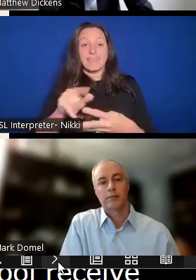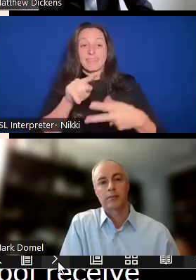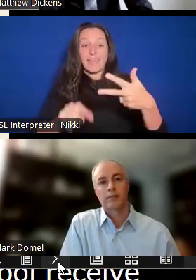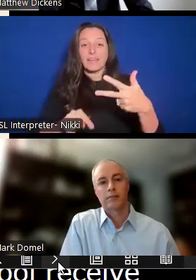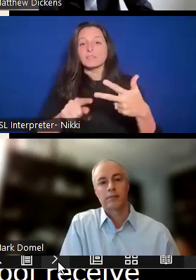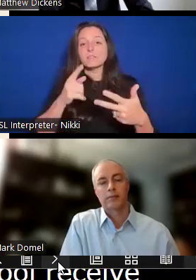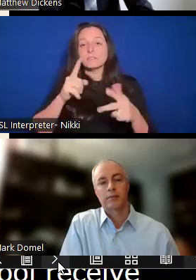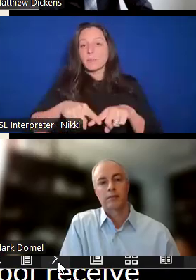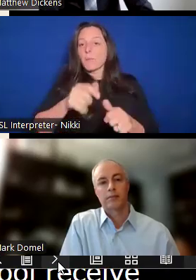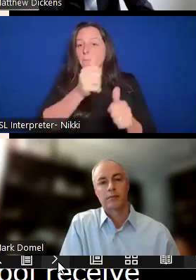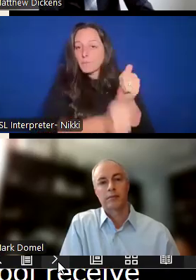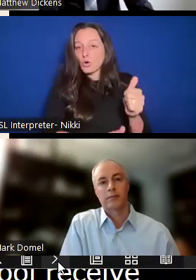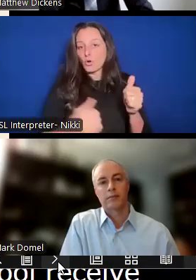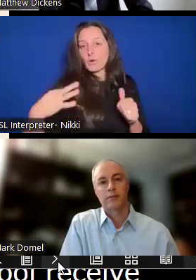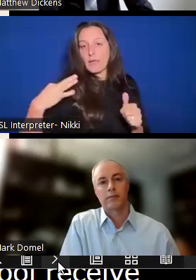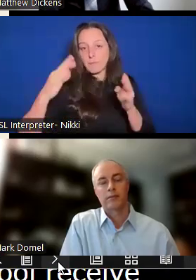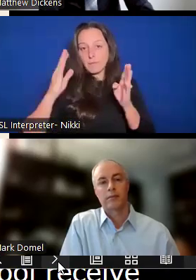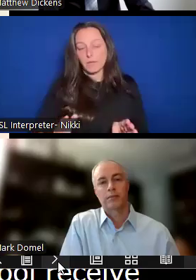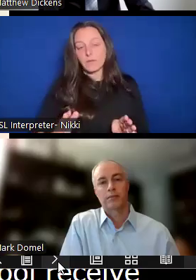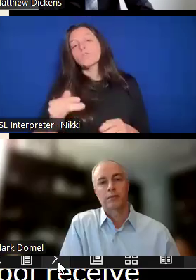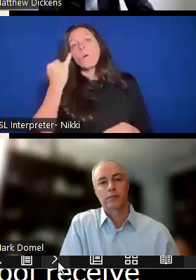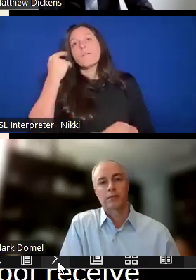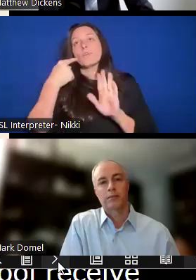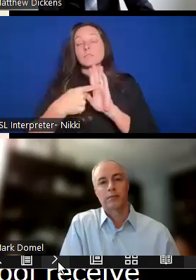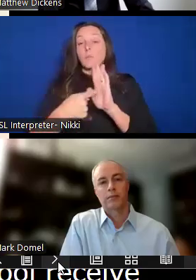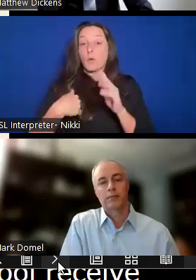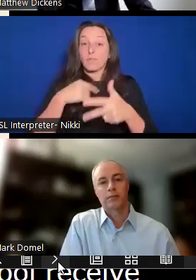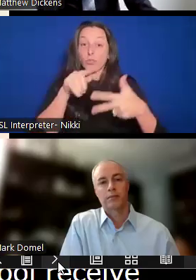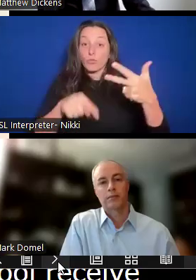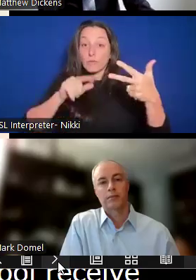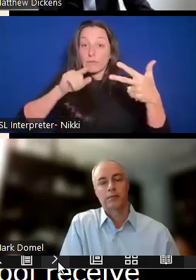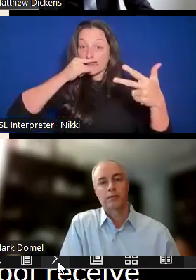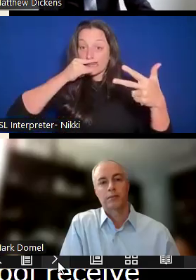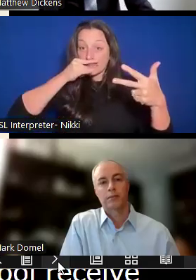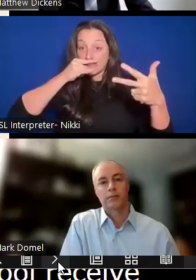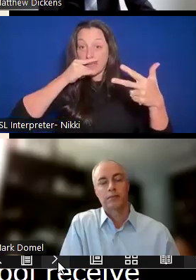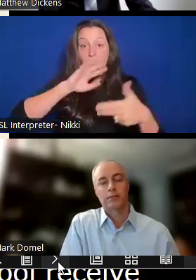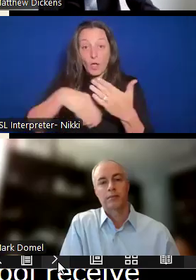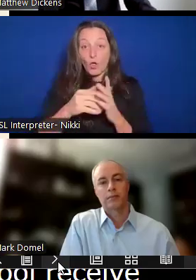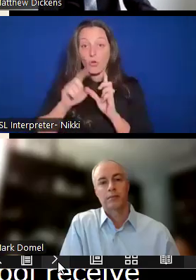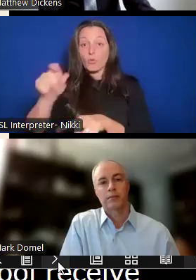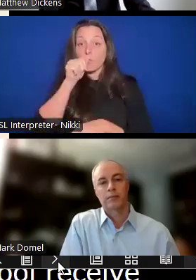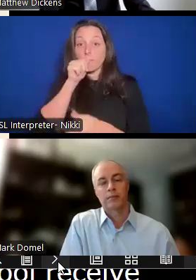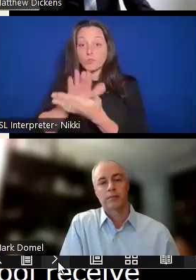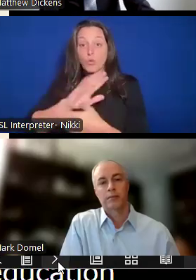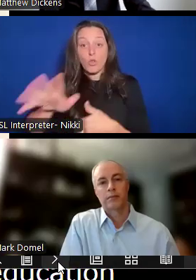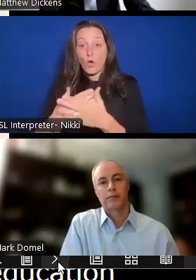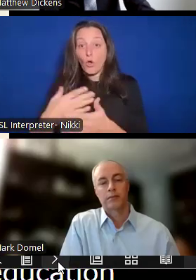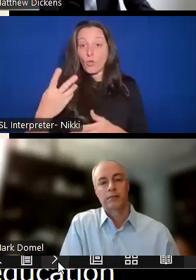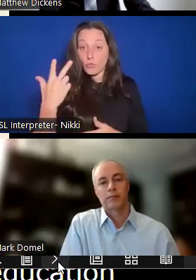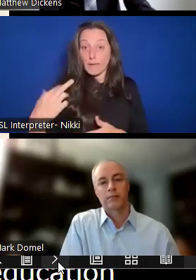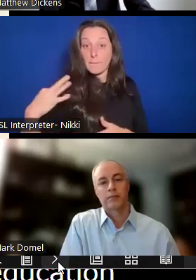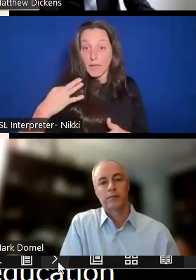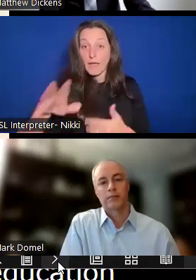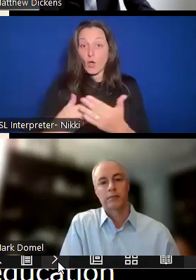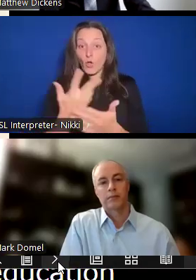applicant basis. So if you have 3 children in private school and all 3 apply and are funded, they would each